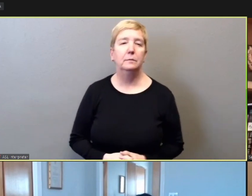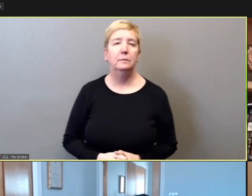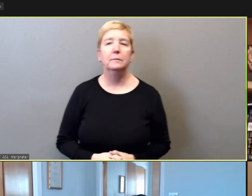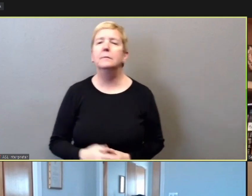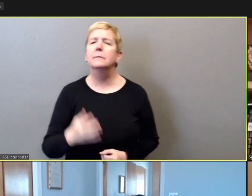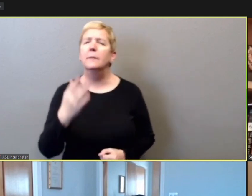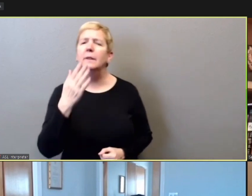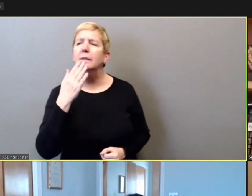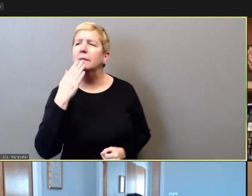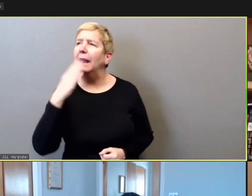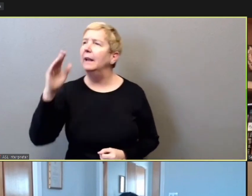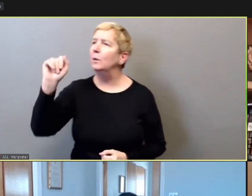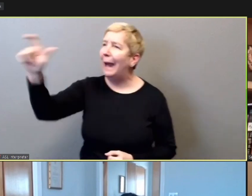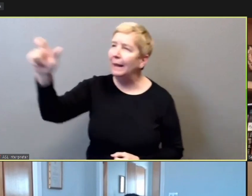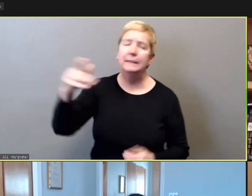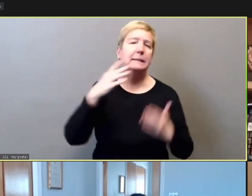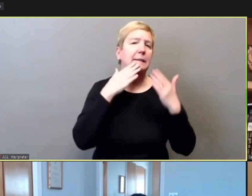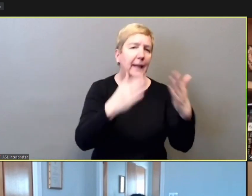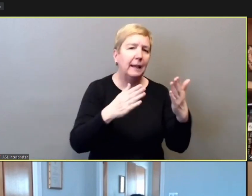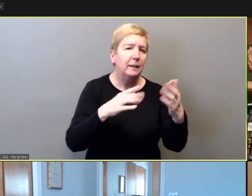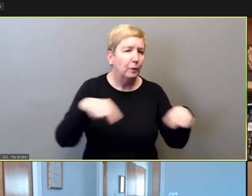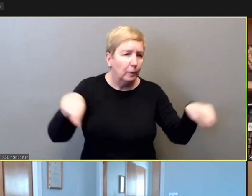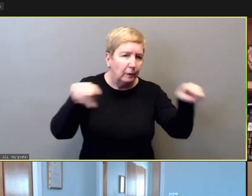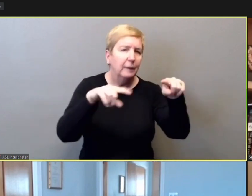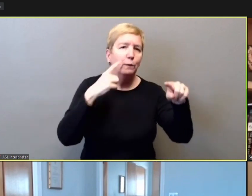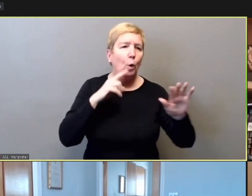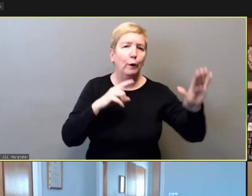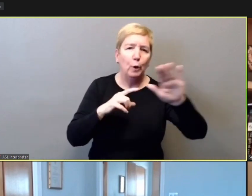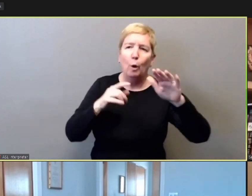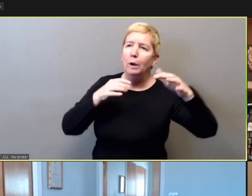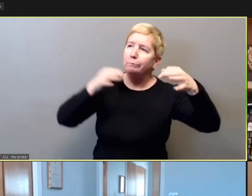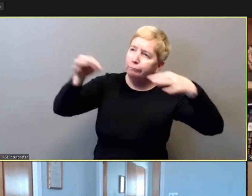Great, thank you, Alex, and thanks to everyone for all the information.